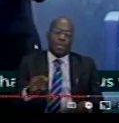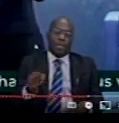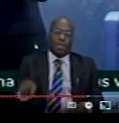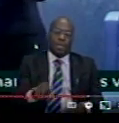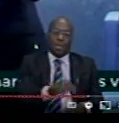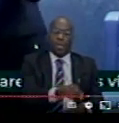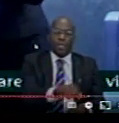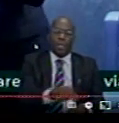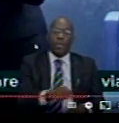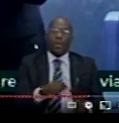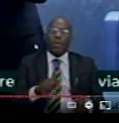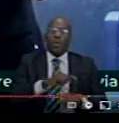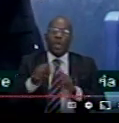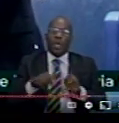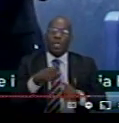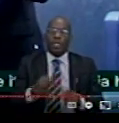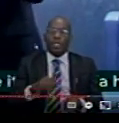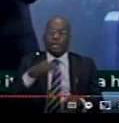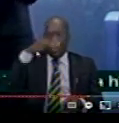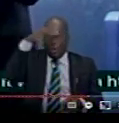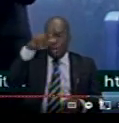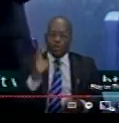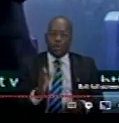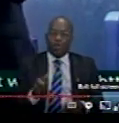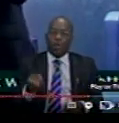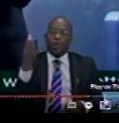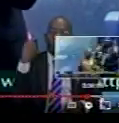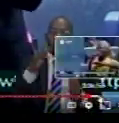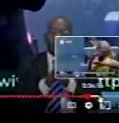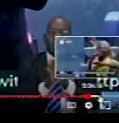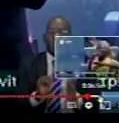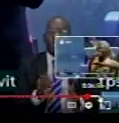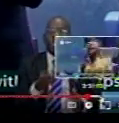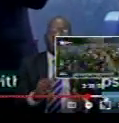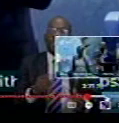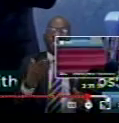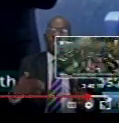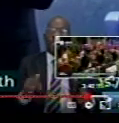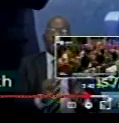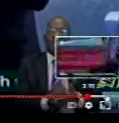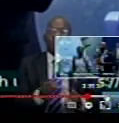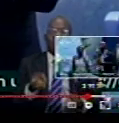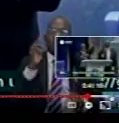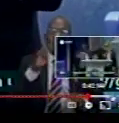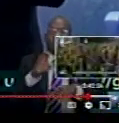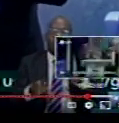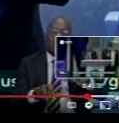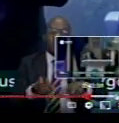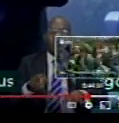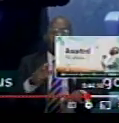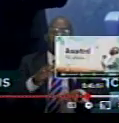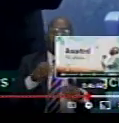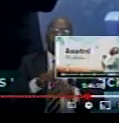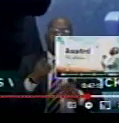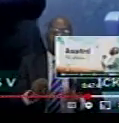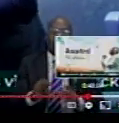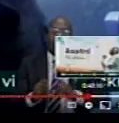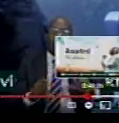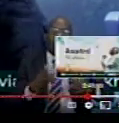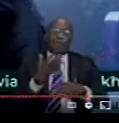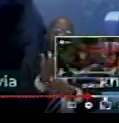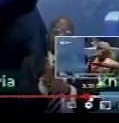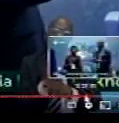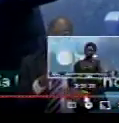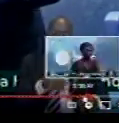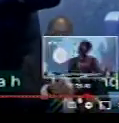she was touched once again, and the thing that was crawling completely vanished away, went away, and she is fine. She can bend down. And